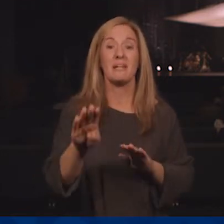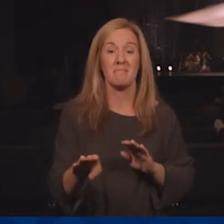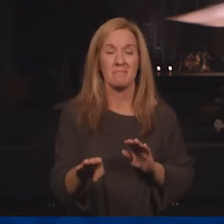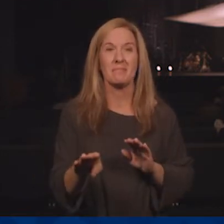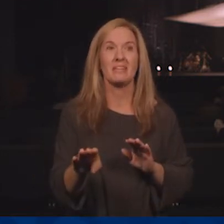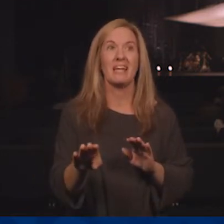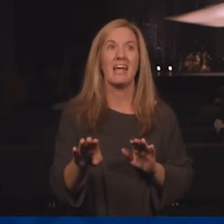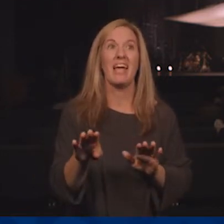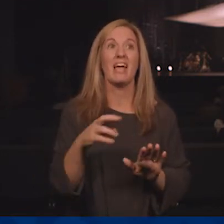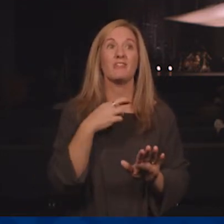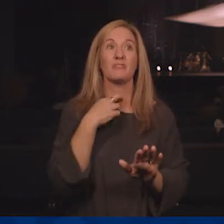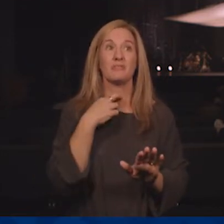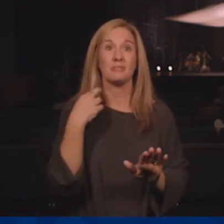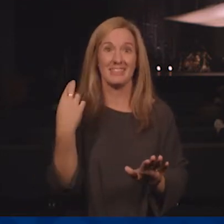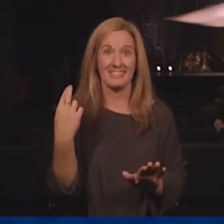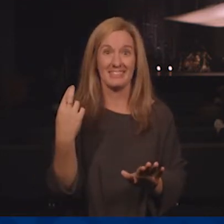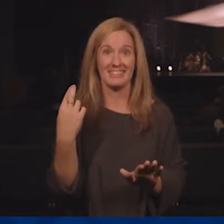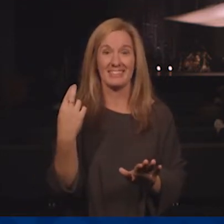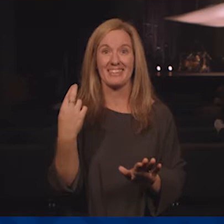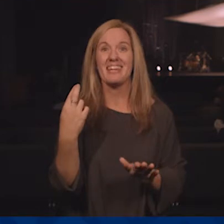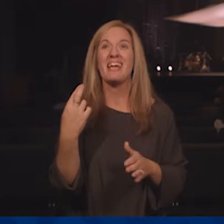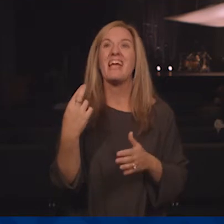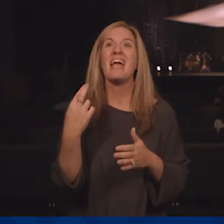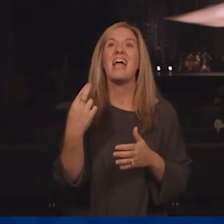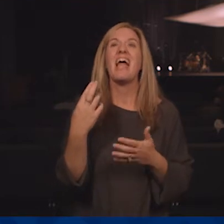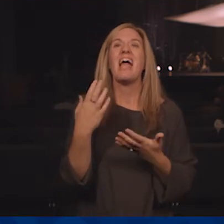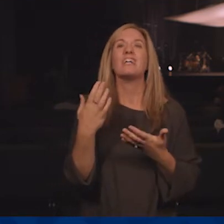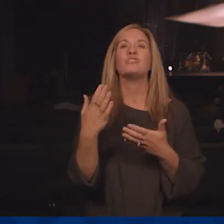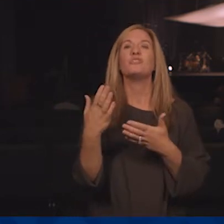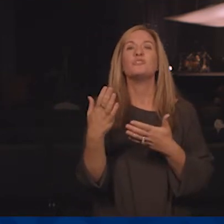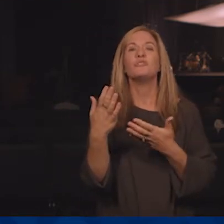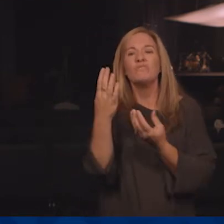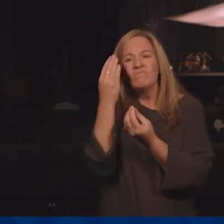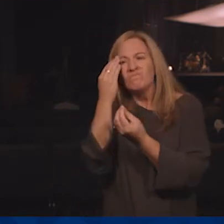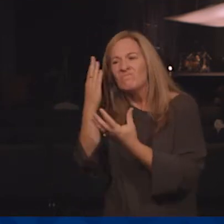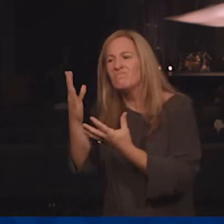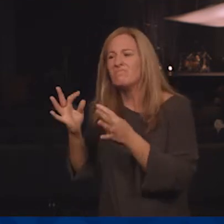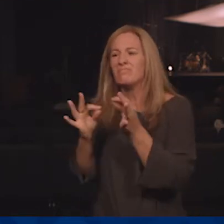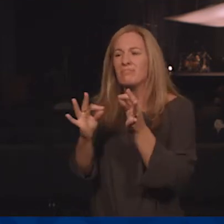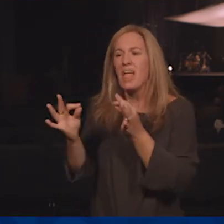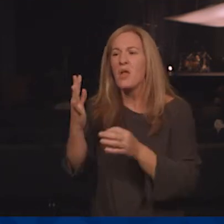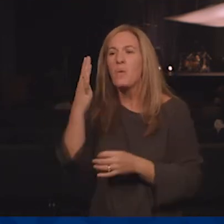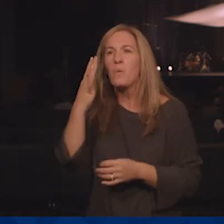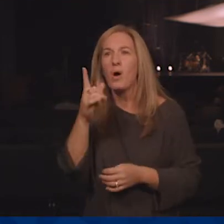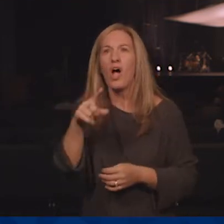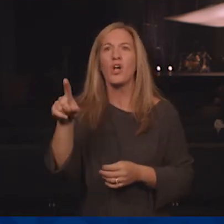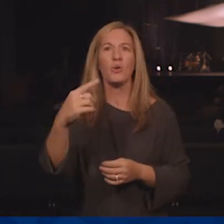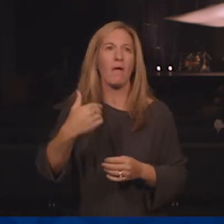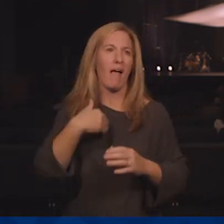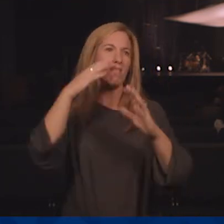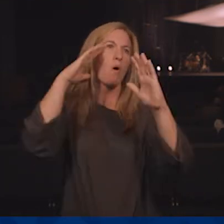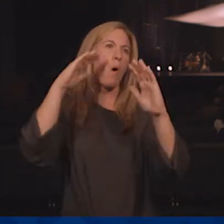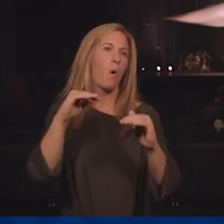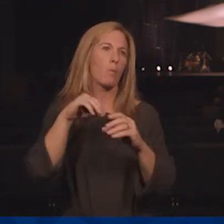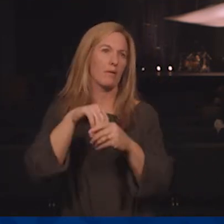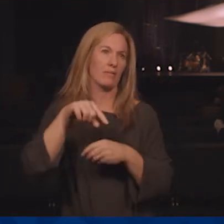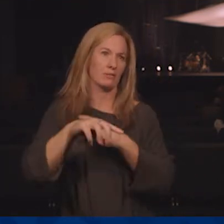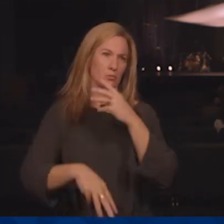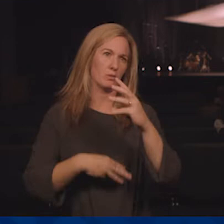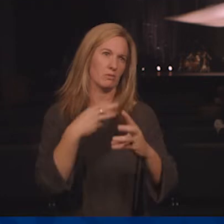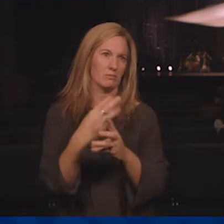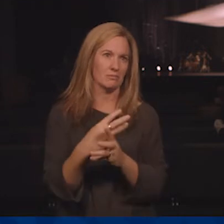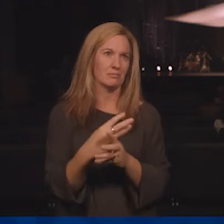risk to share a little bit about why it is you have hope in this world with someone